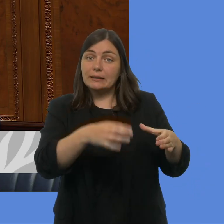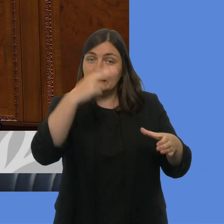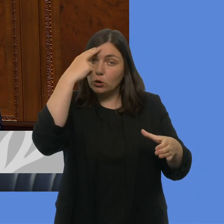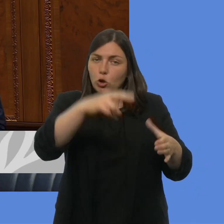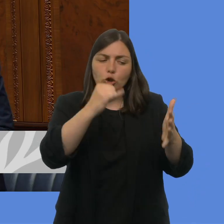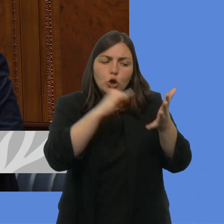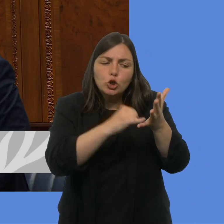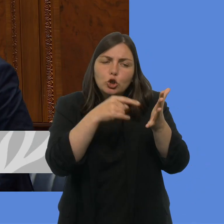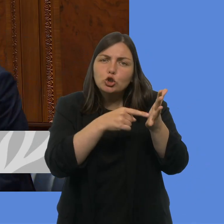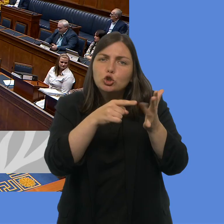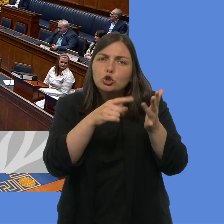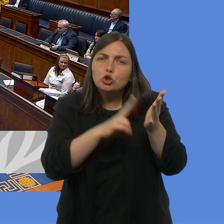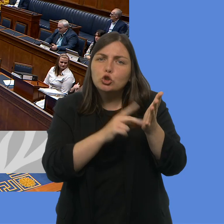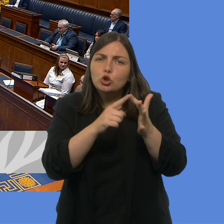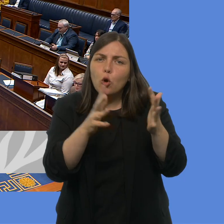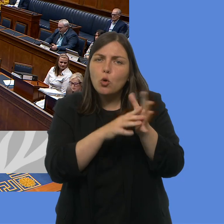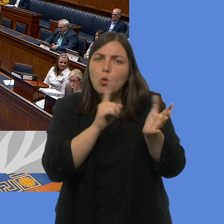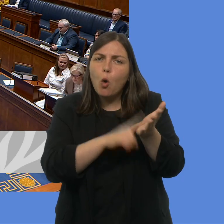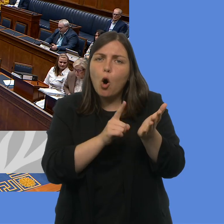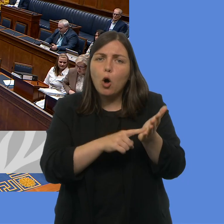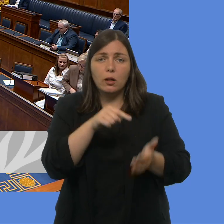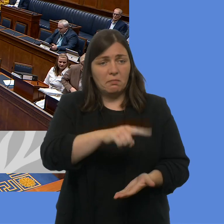once again, do you?